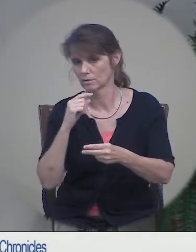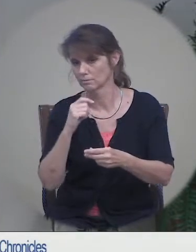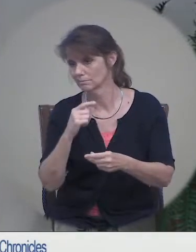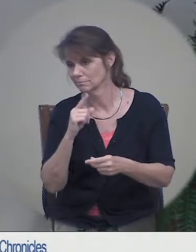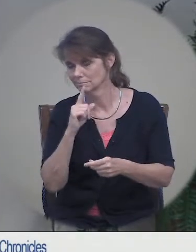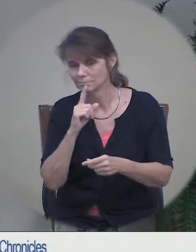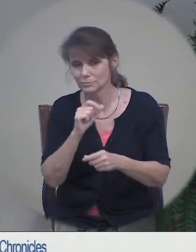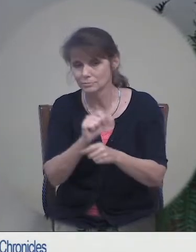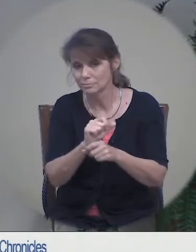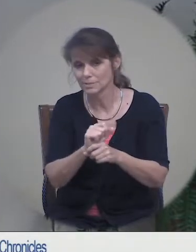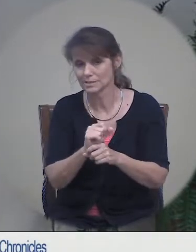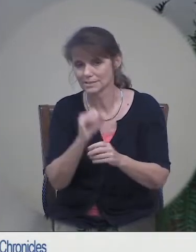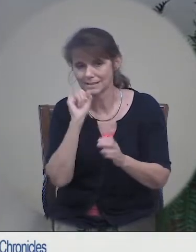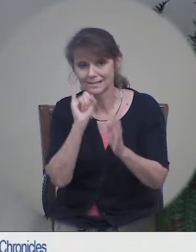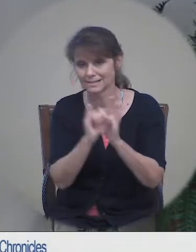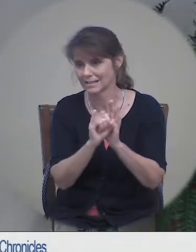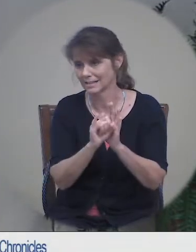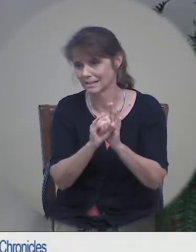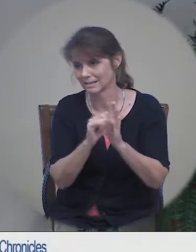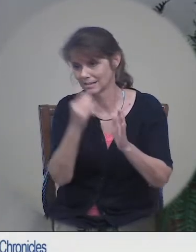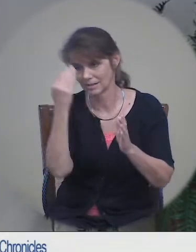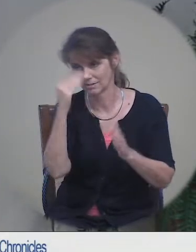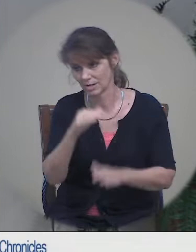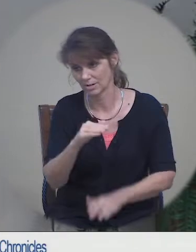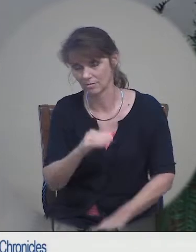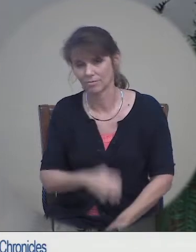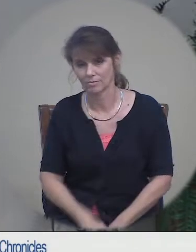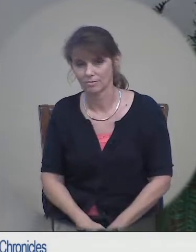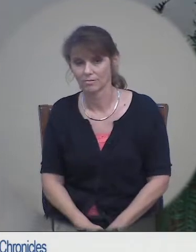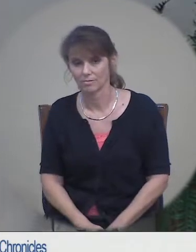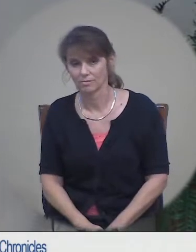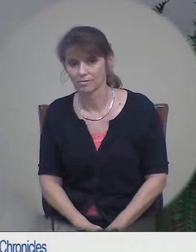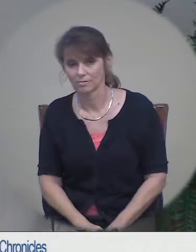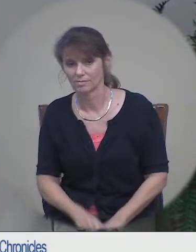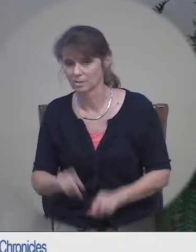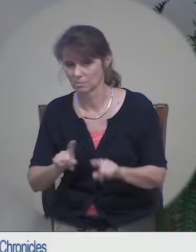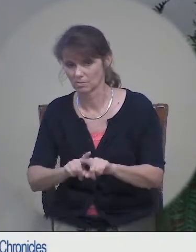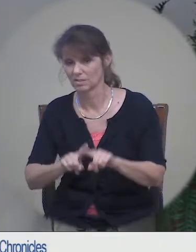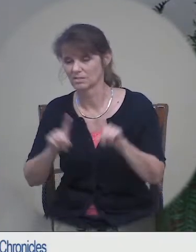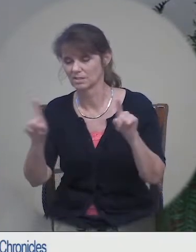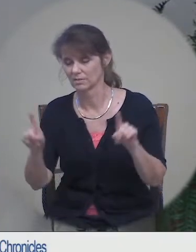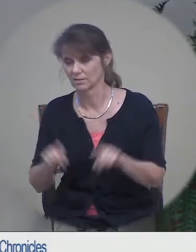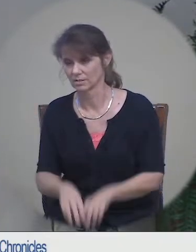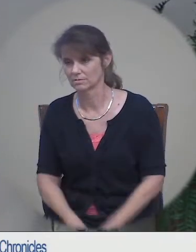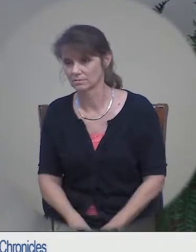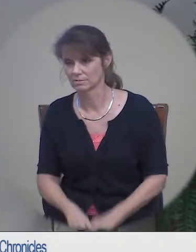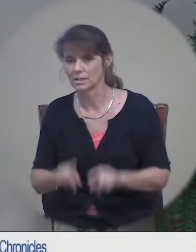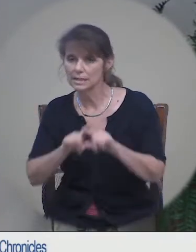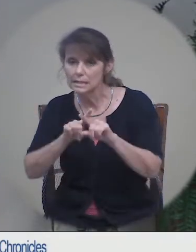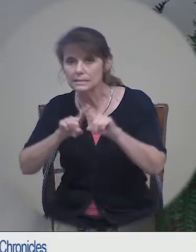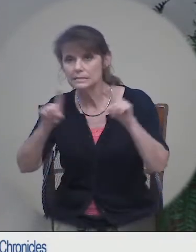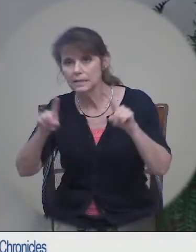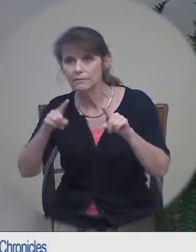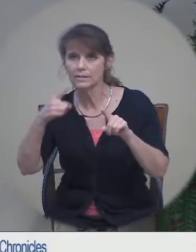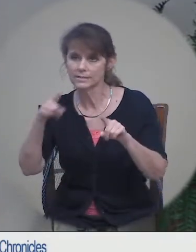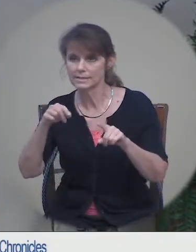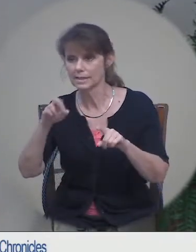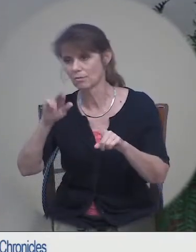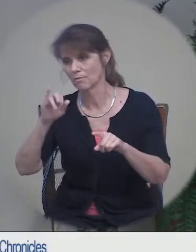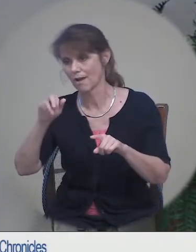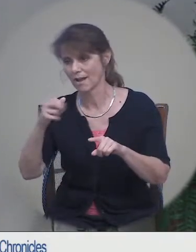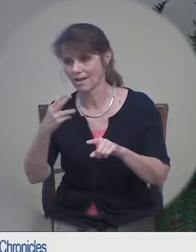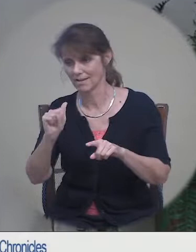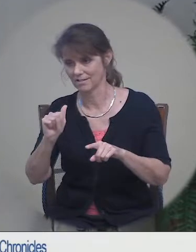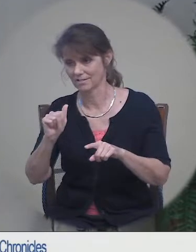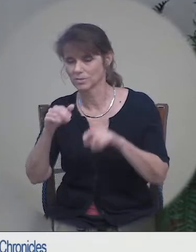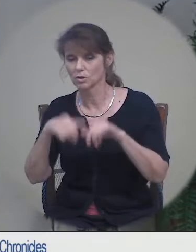specificity. That prophet came a little later in time. I don't believe it is the daughter of the prophet. But beyond that, I don't know the answer to